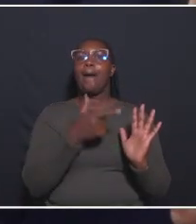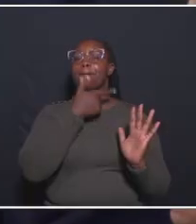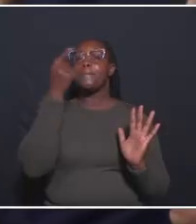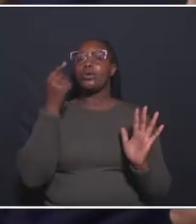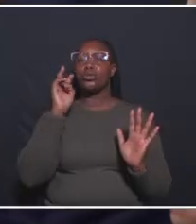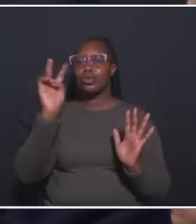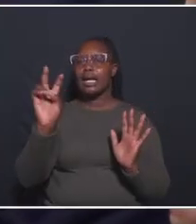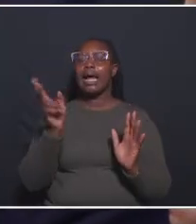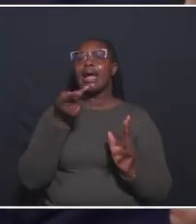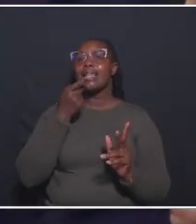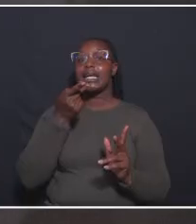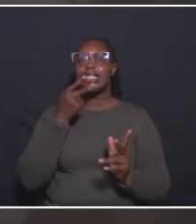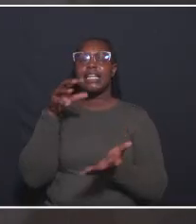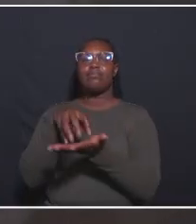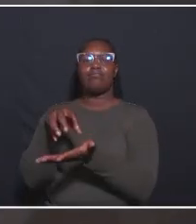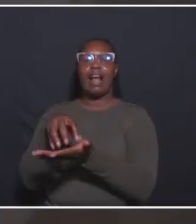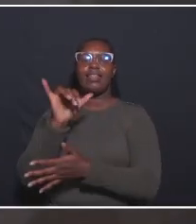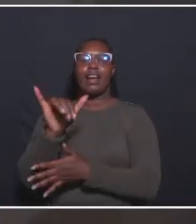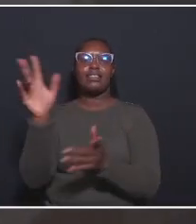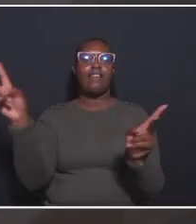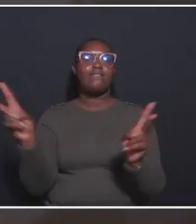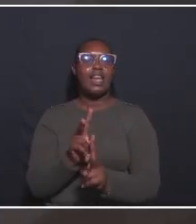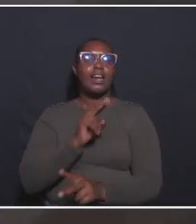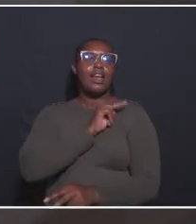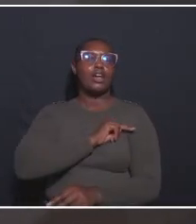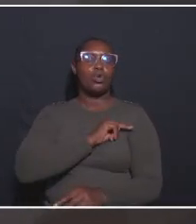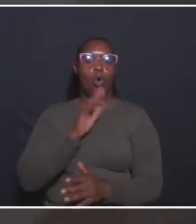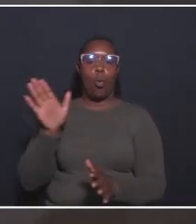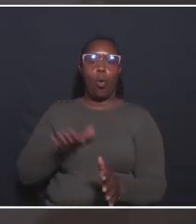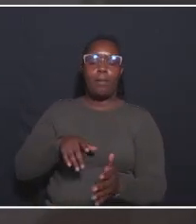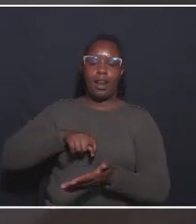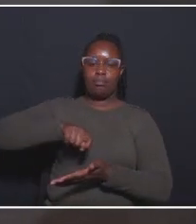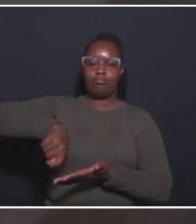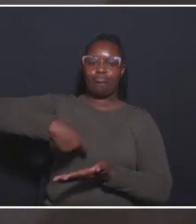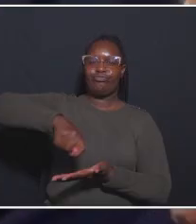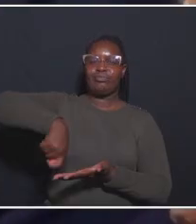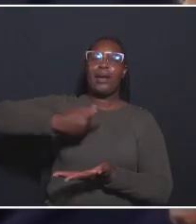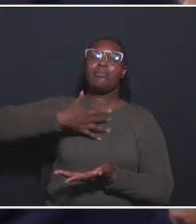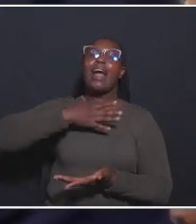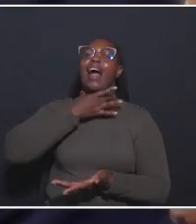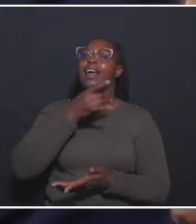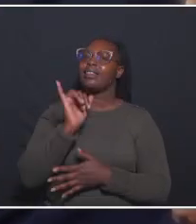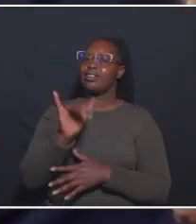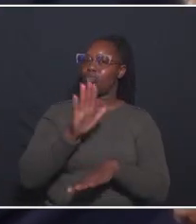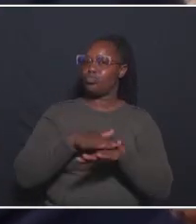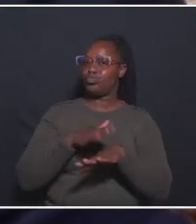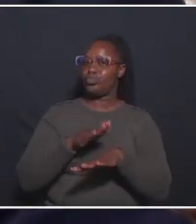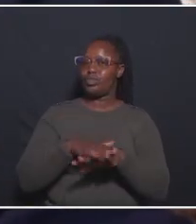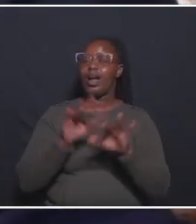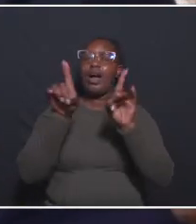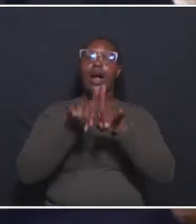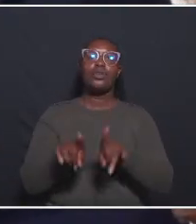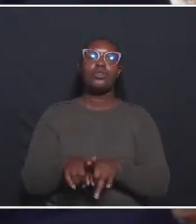was very natural for me when the woman cooking, gossiping. I loved the scene. And I just don't know how